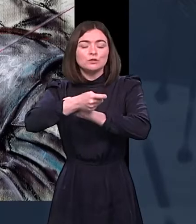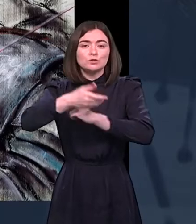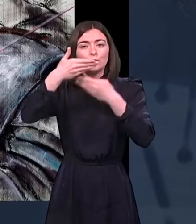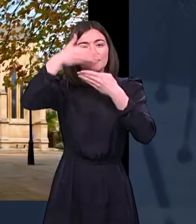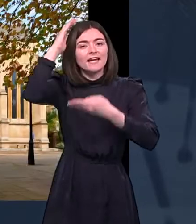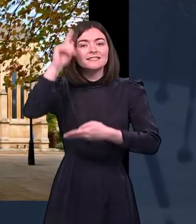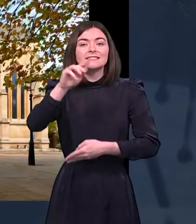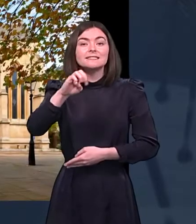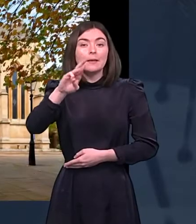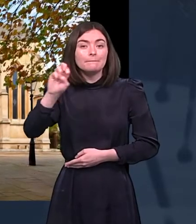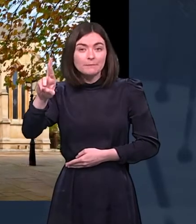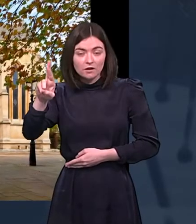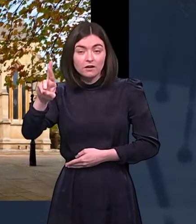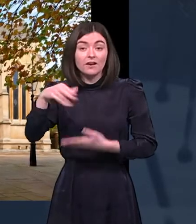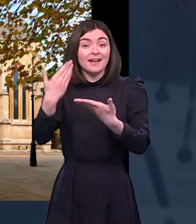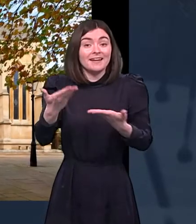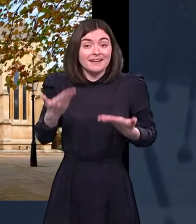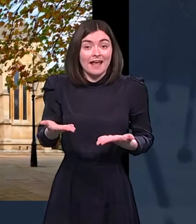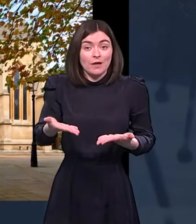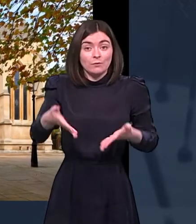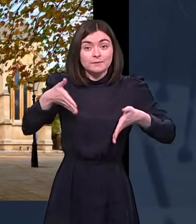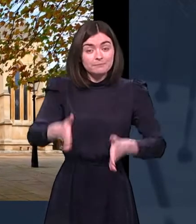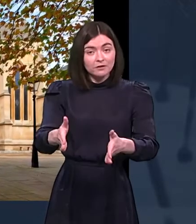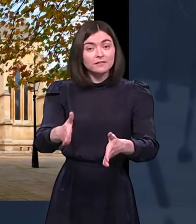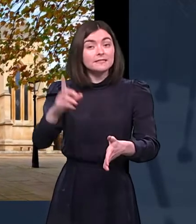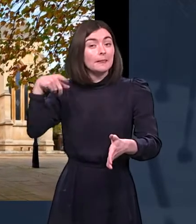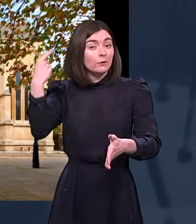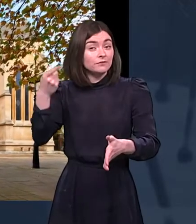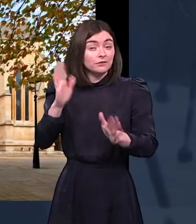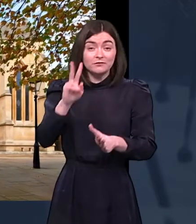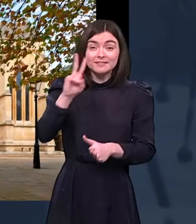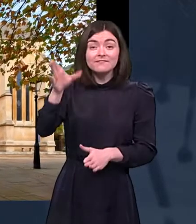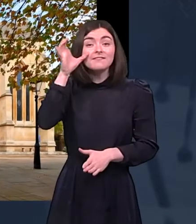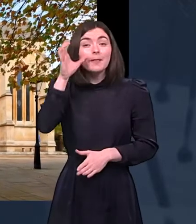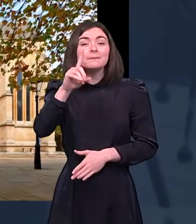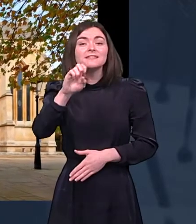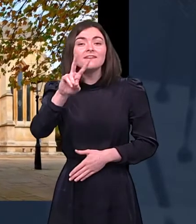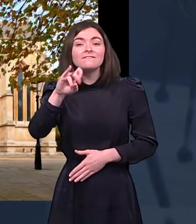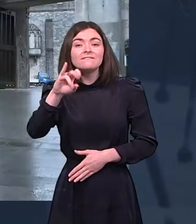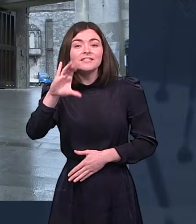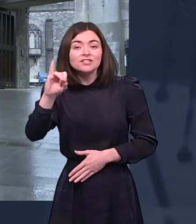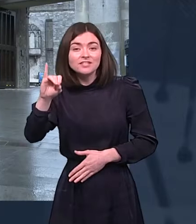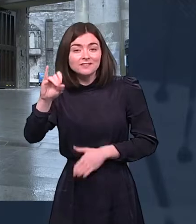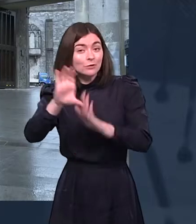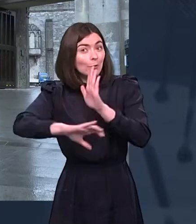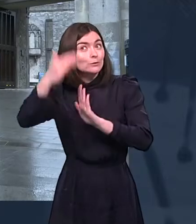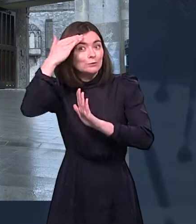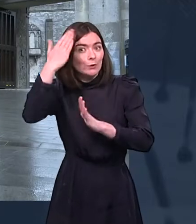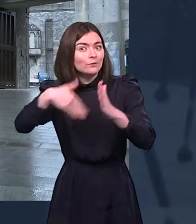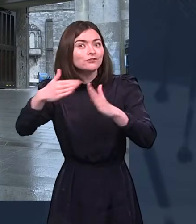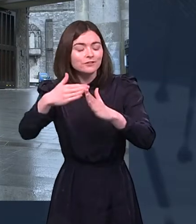deathbed, and is buried in the Knights Templar Church in London. If you've seen the Da Vinci Code, you've seen the church.